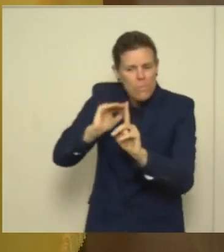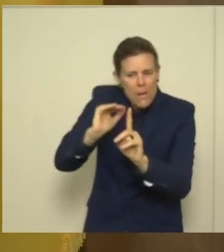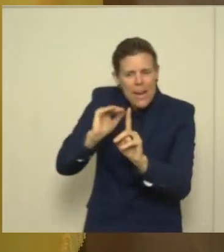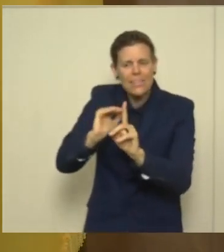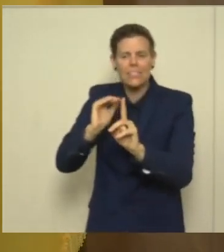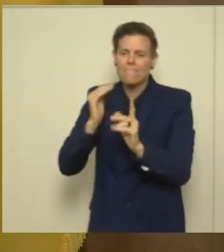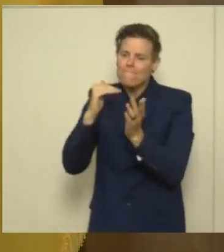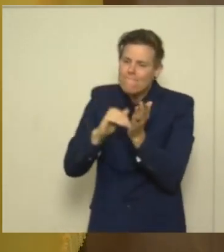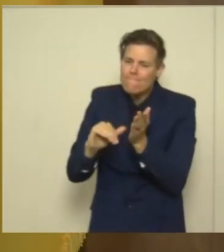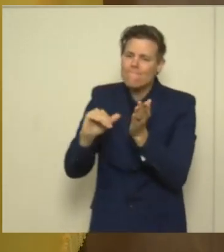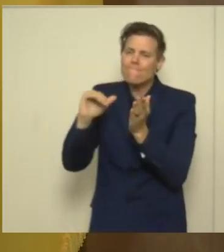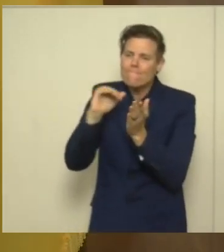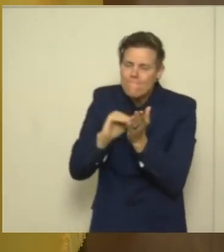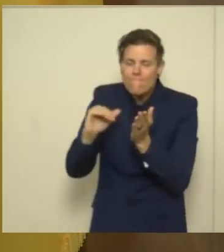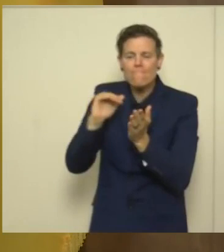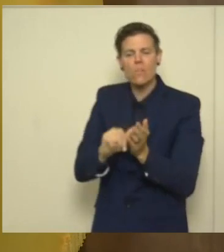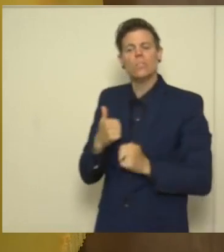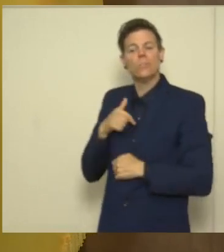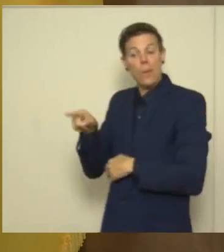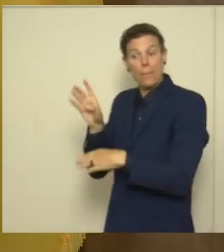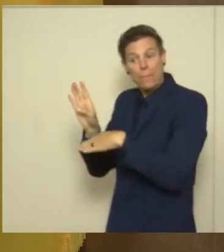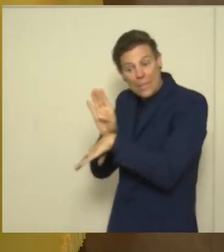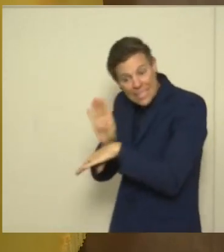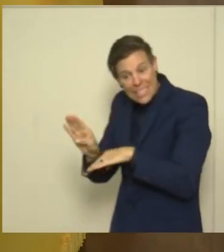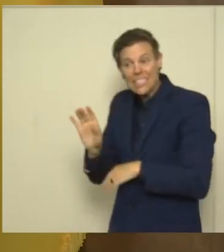are, in large part.